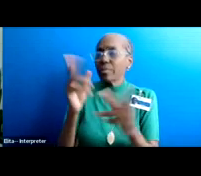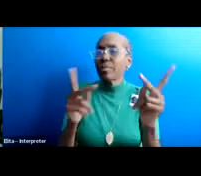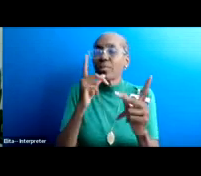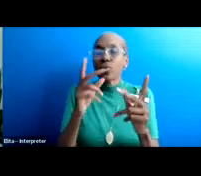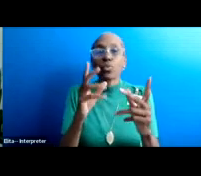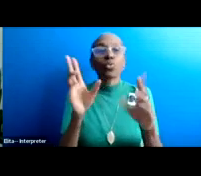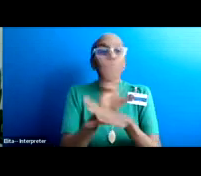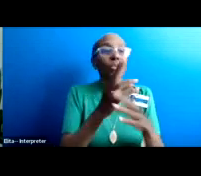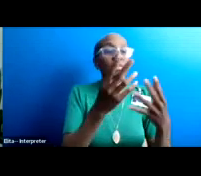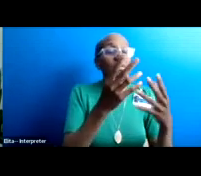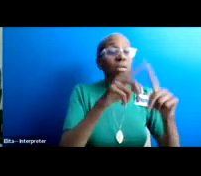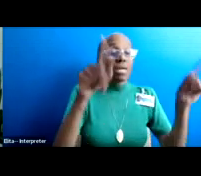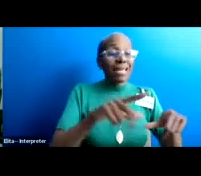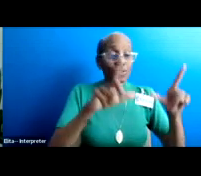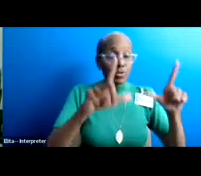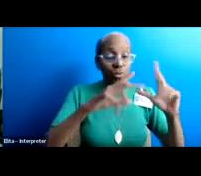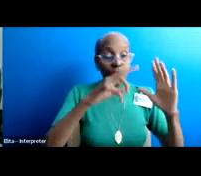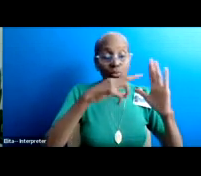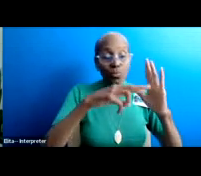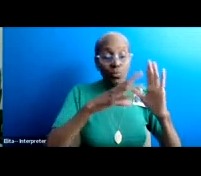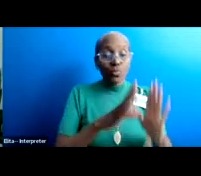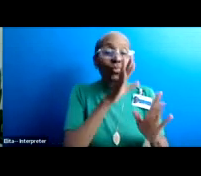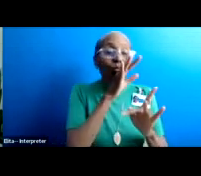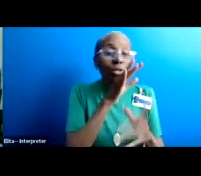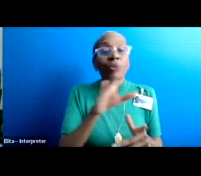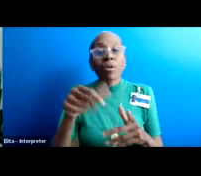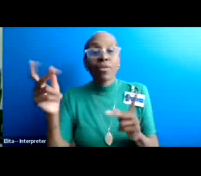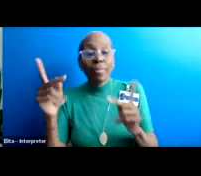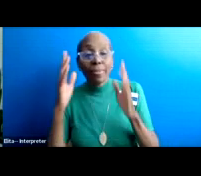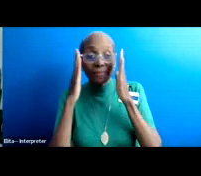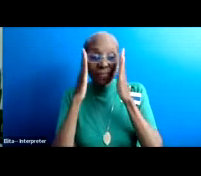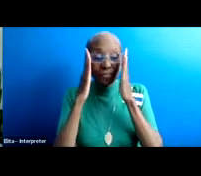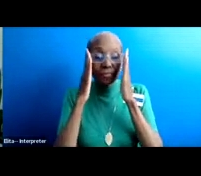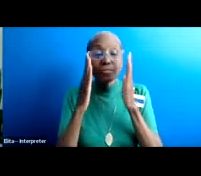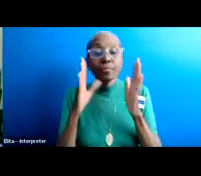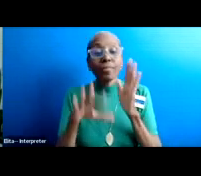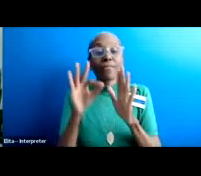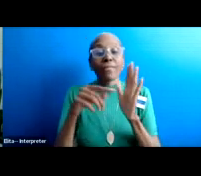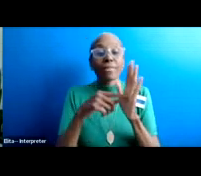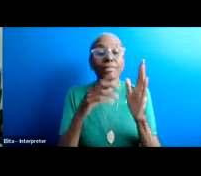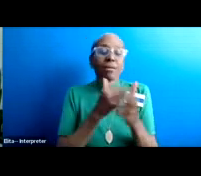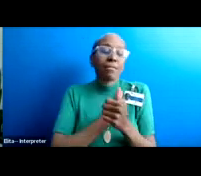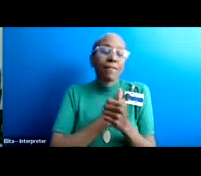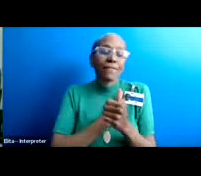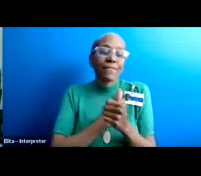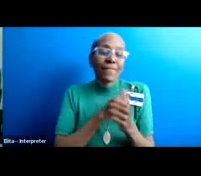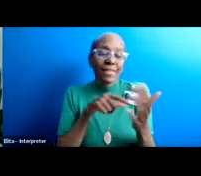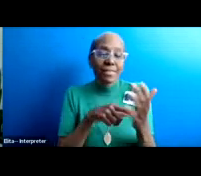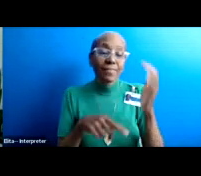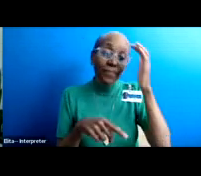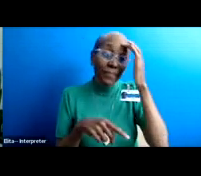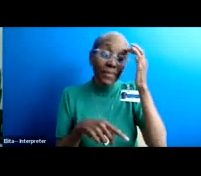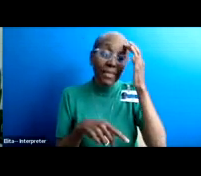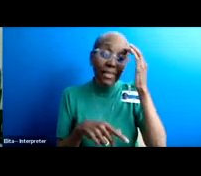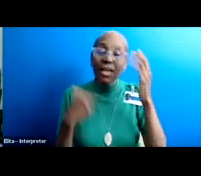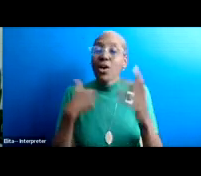screen reader and others. I found this, I love this.